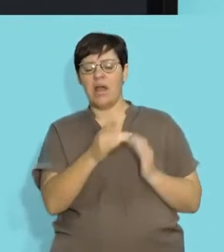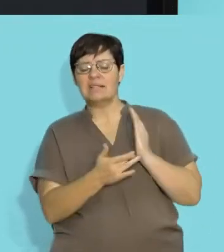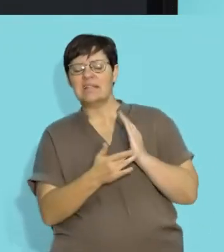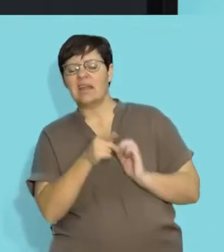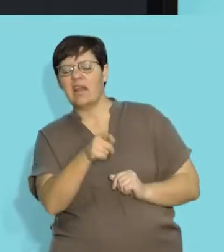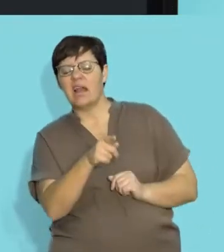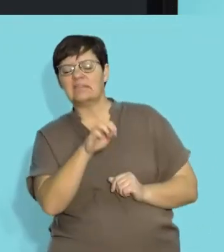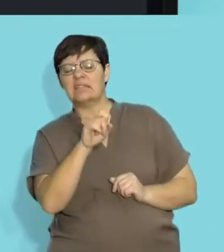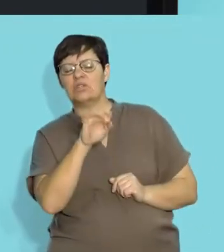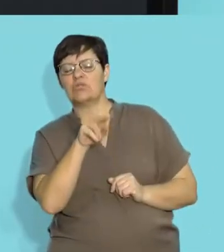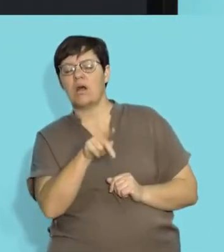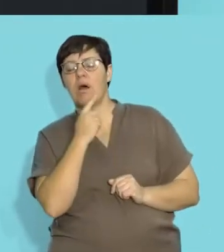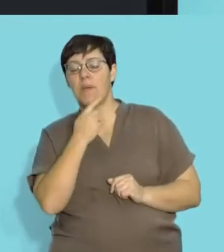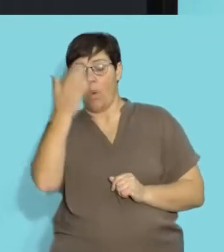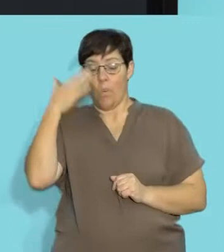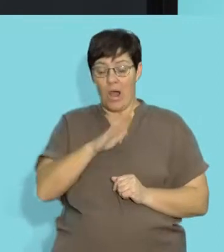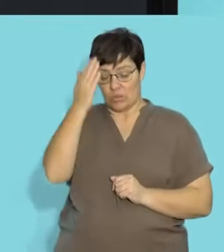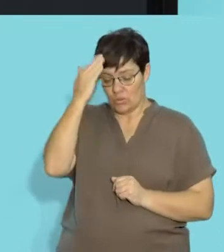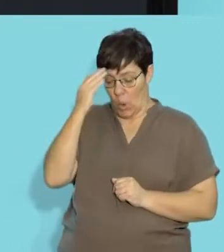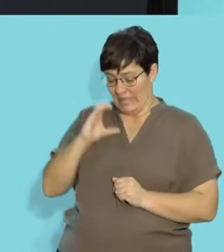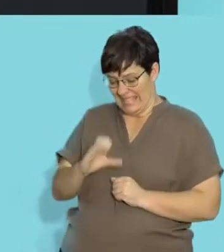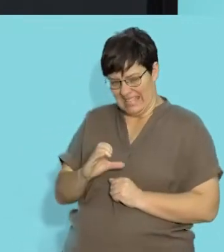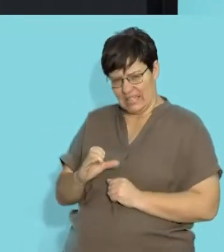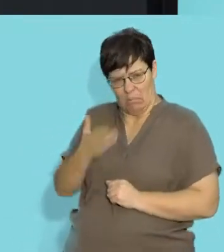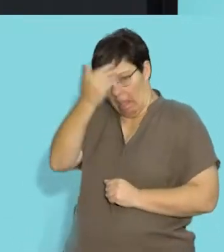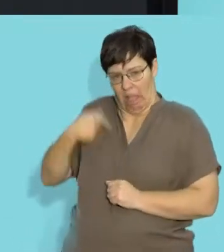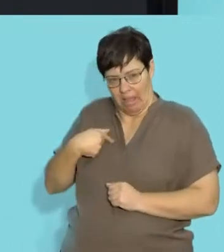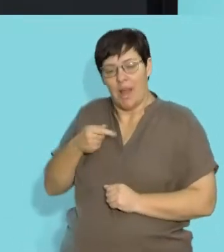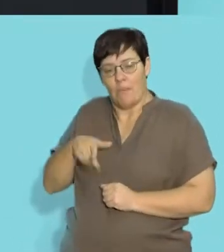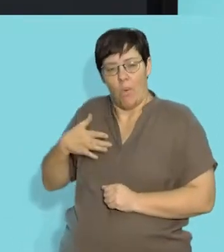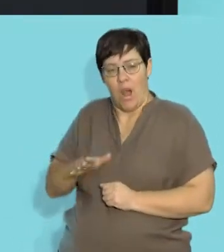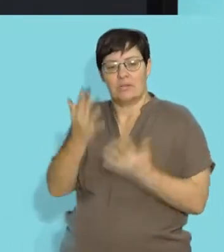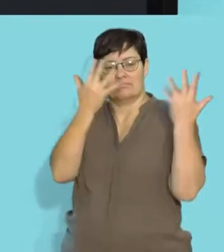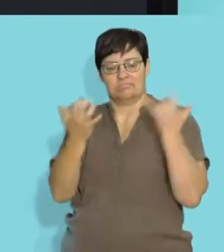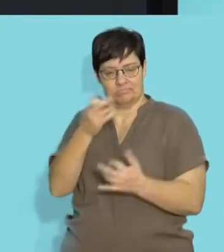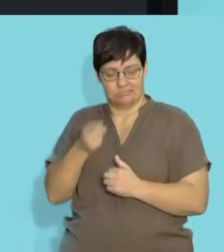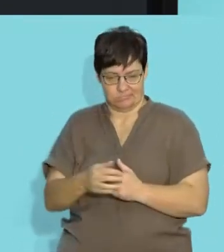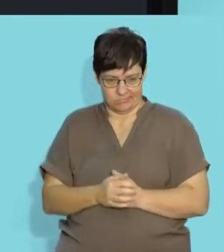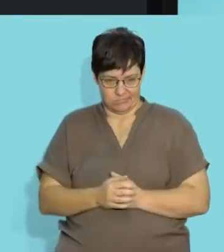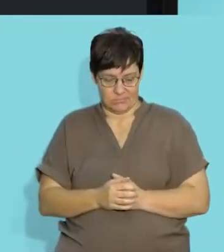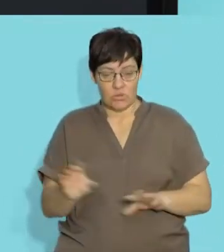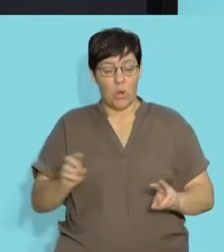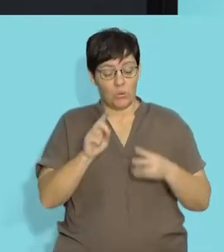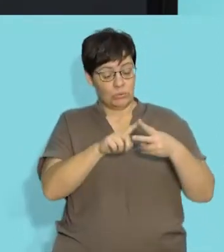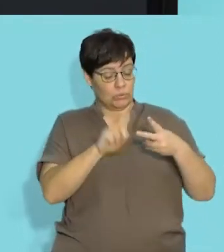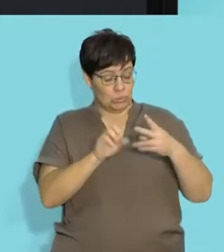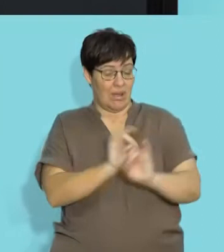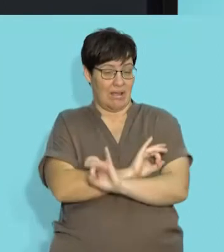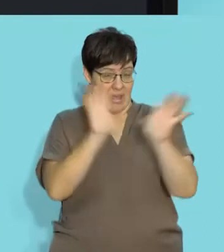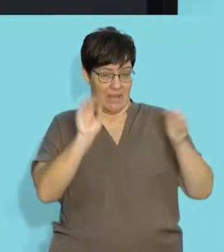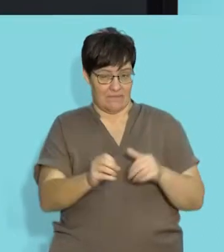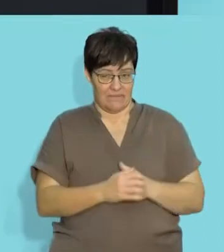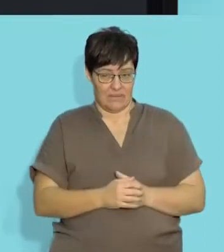of titration to actually determine, the unknown concentration of a solution. So there are two things here that come out very